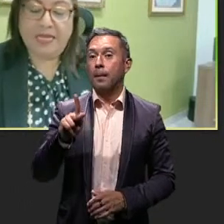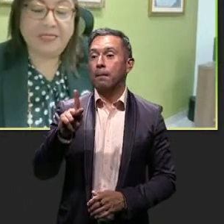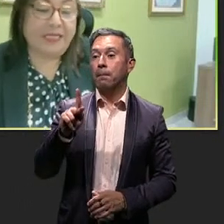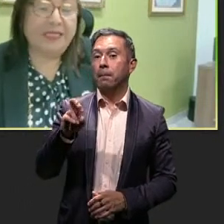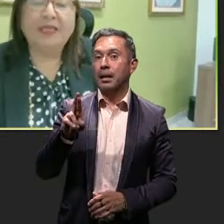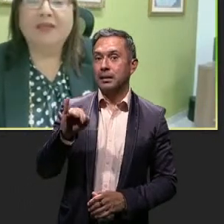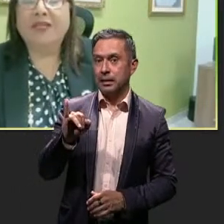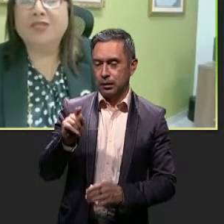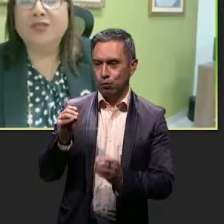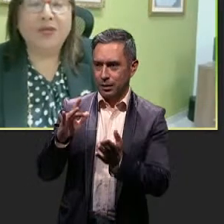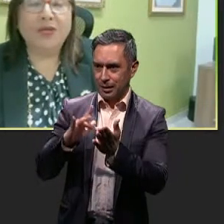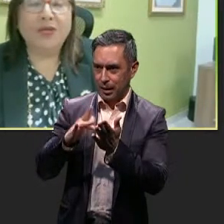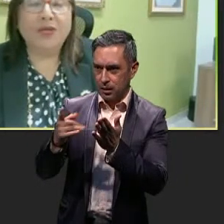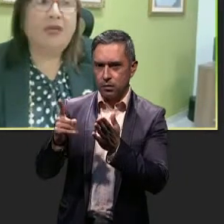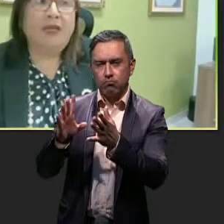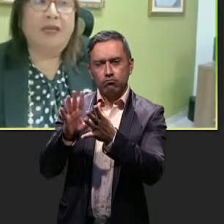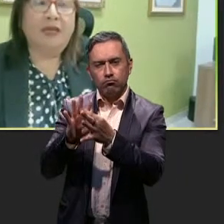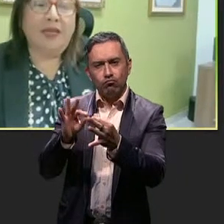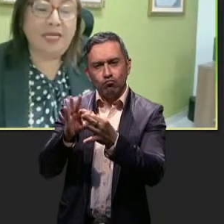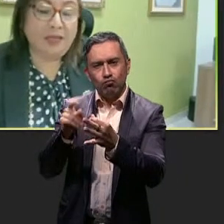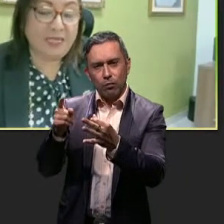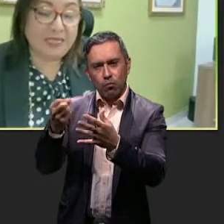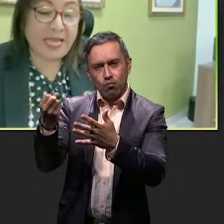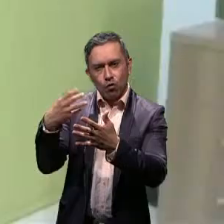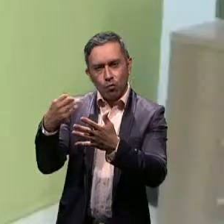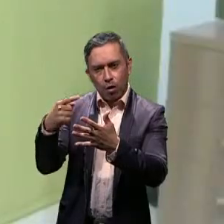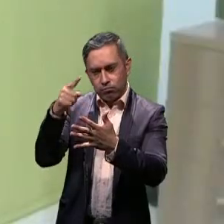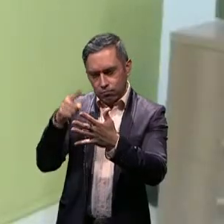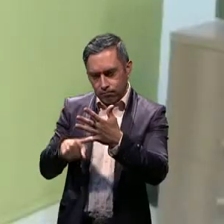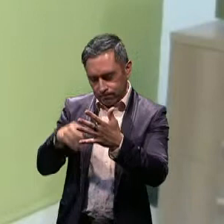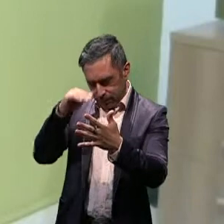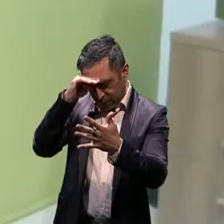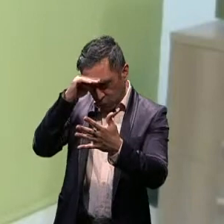Thank you very much, Percy.